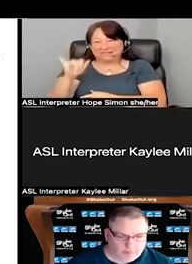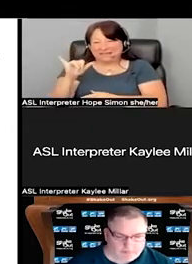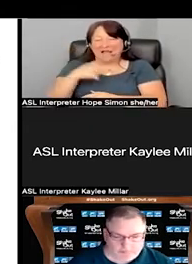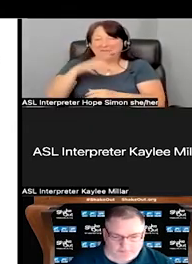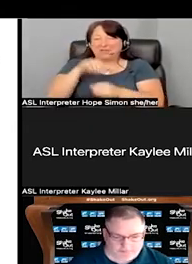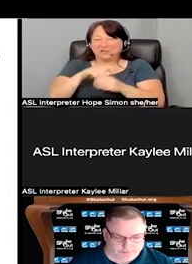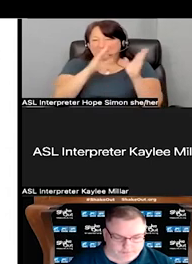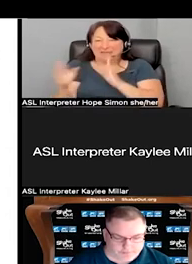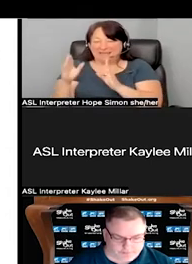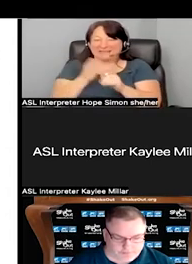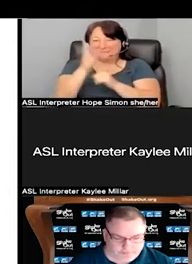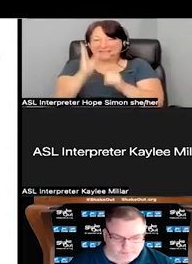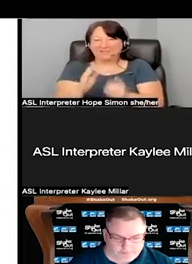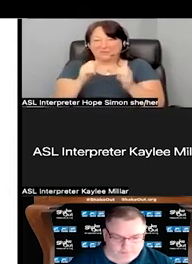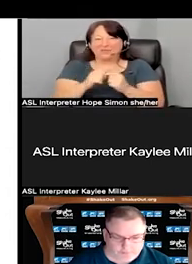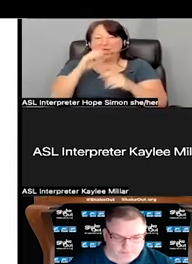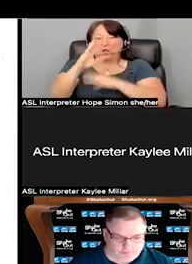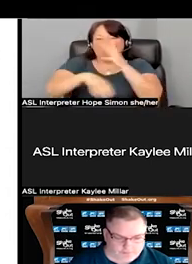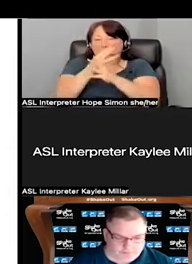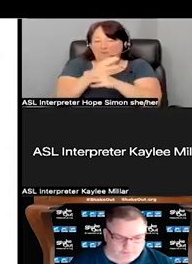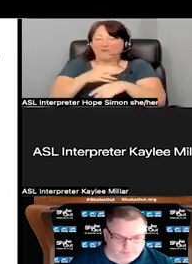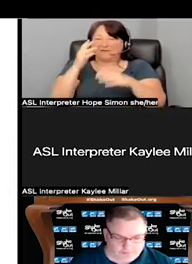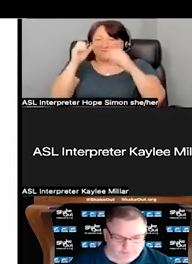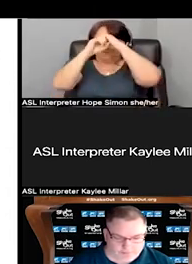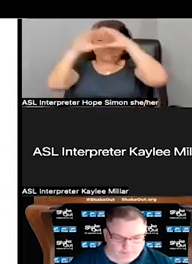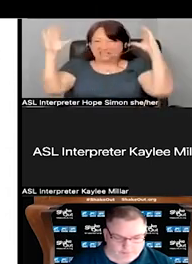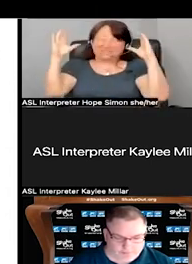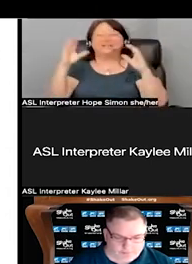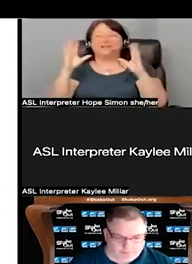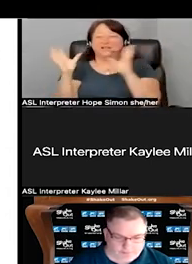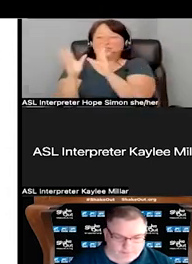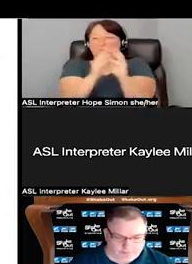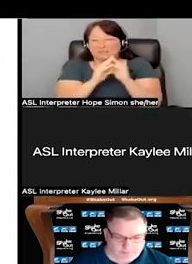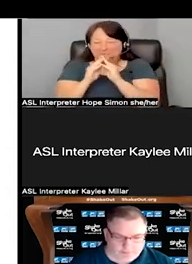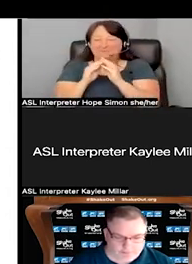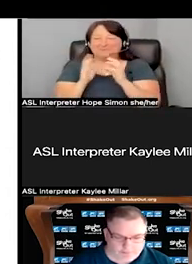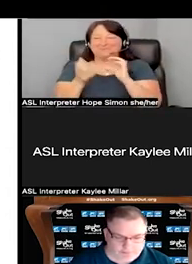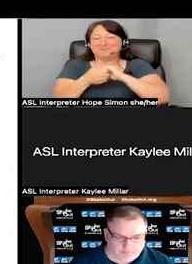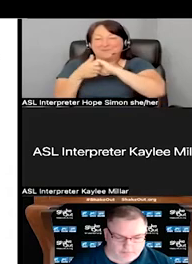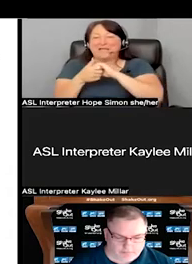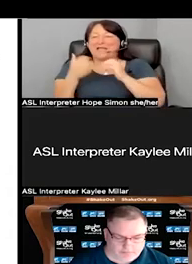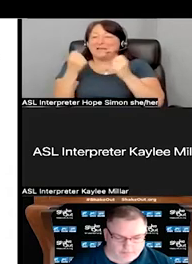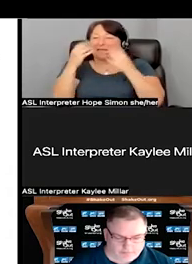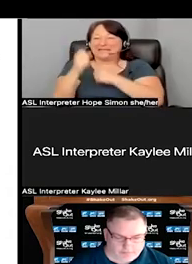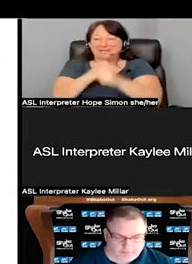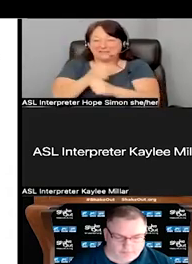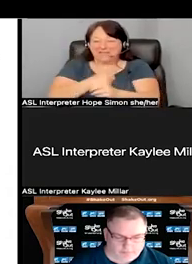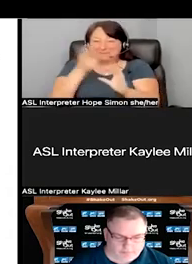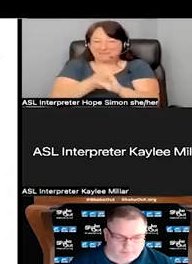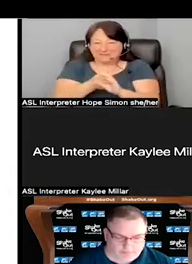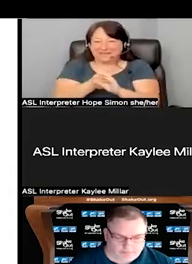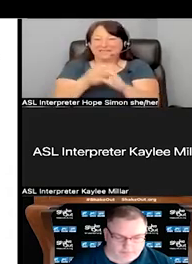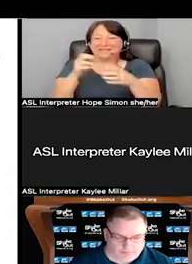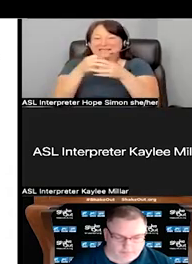with the Global Vision Consortium, and have been one of the co-chairs for a number of years, as well as participating in